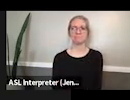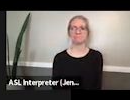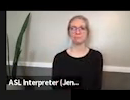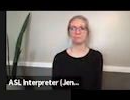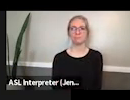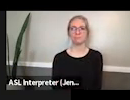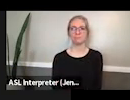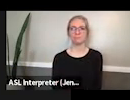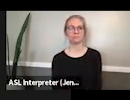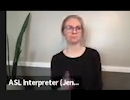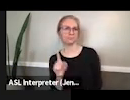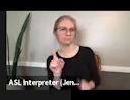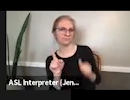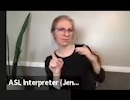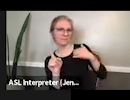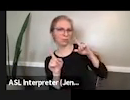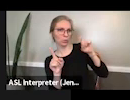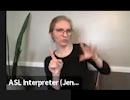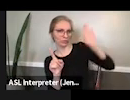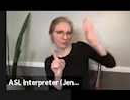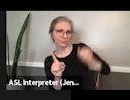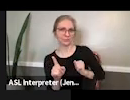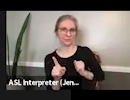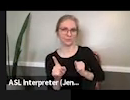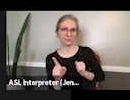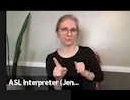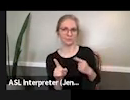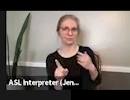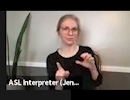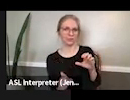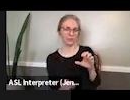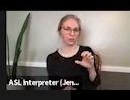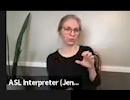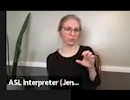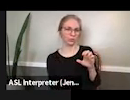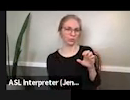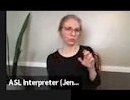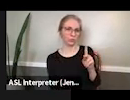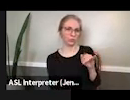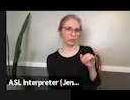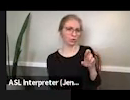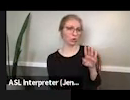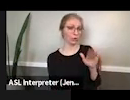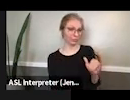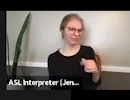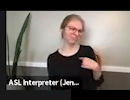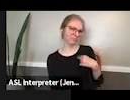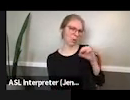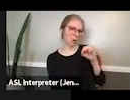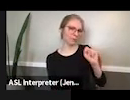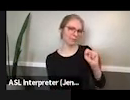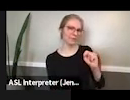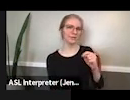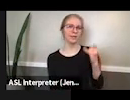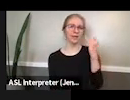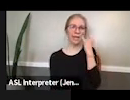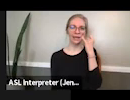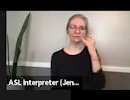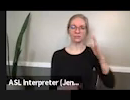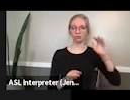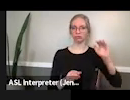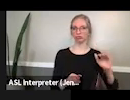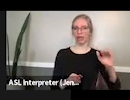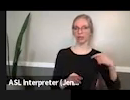Hi, I have a question. I'm Kirby, I'm an OT. If we refer one of our kiddos to